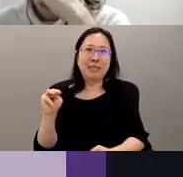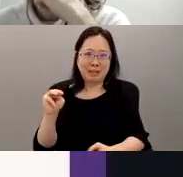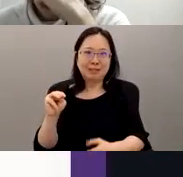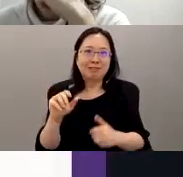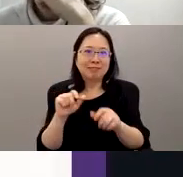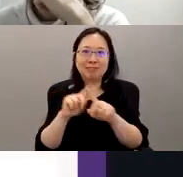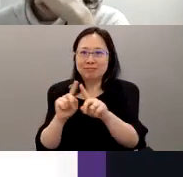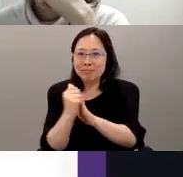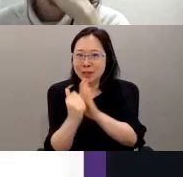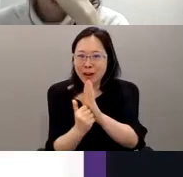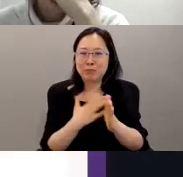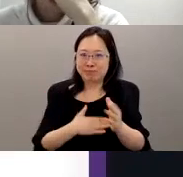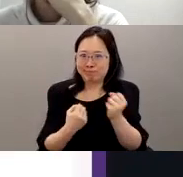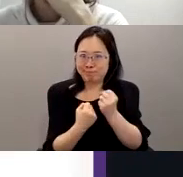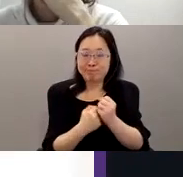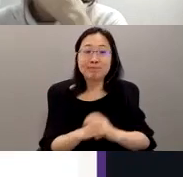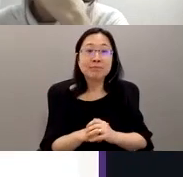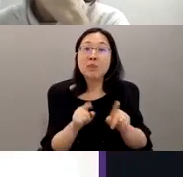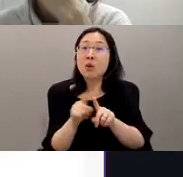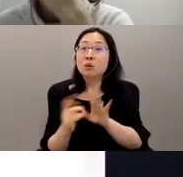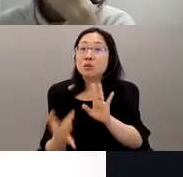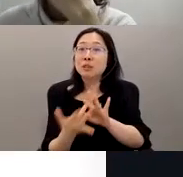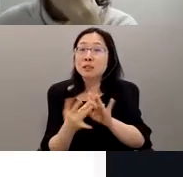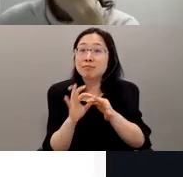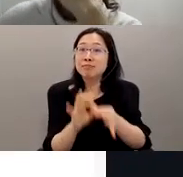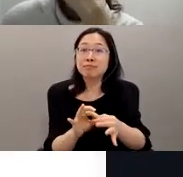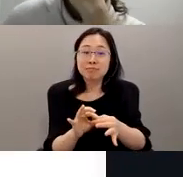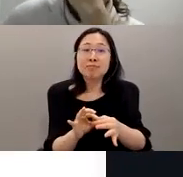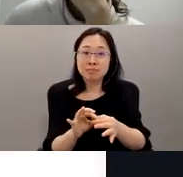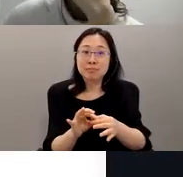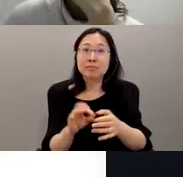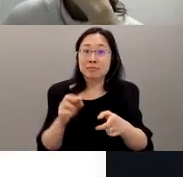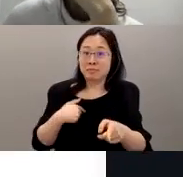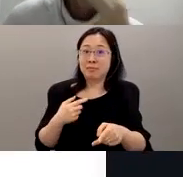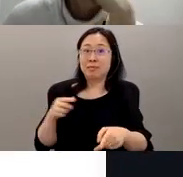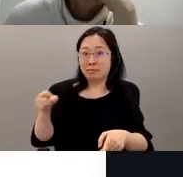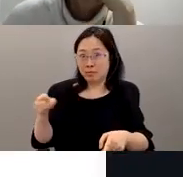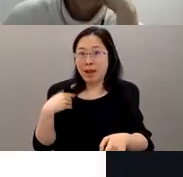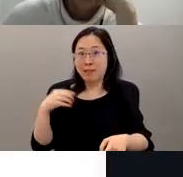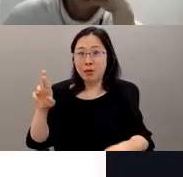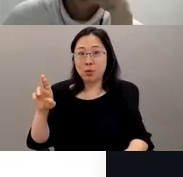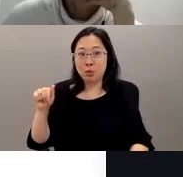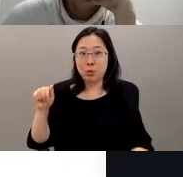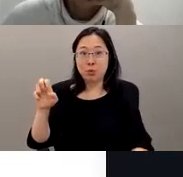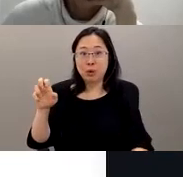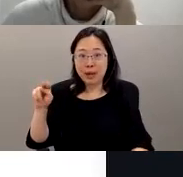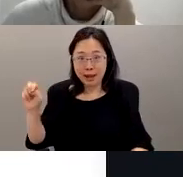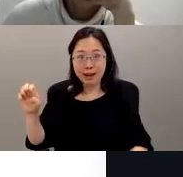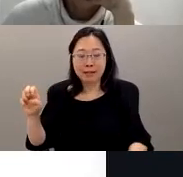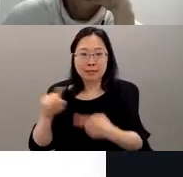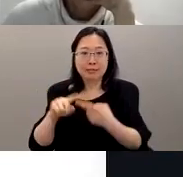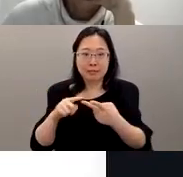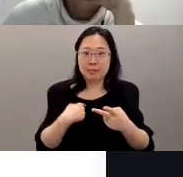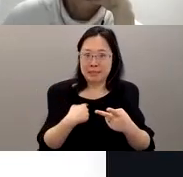of course, stay connected with us. This is Ran and my contact.